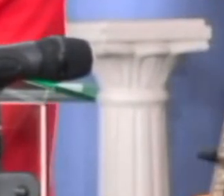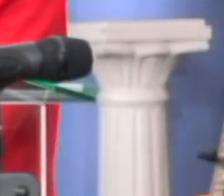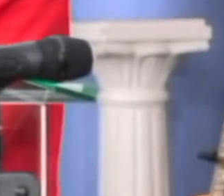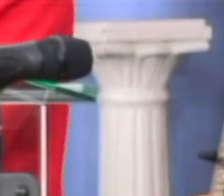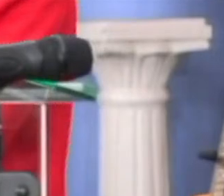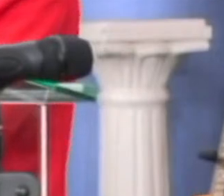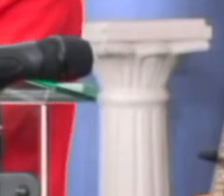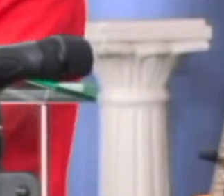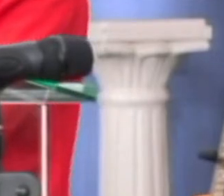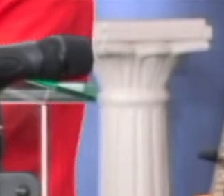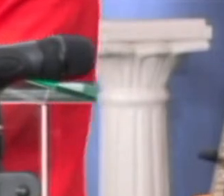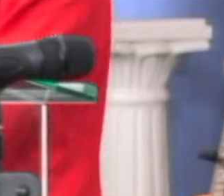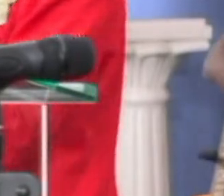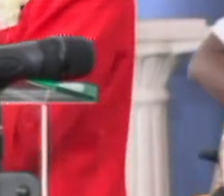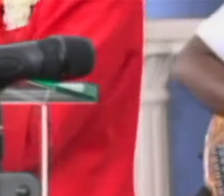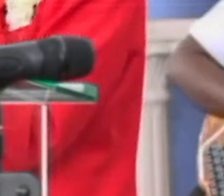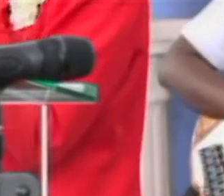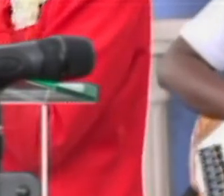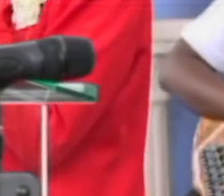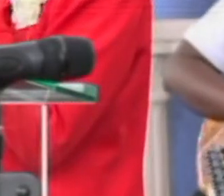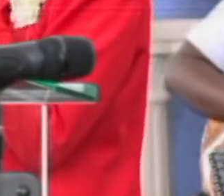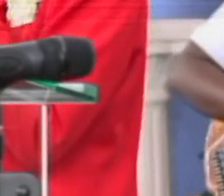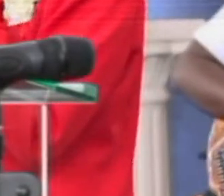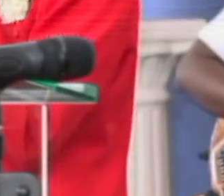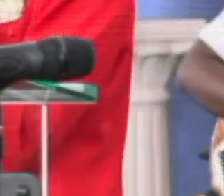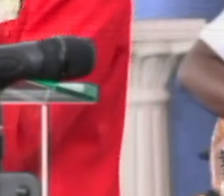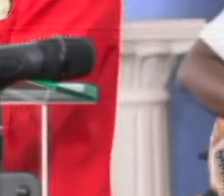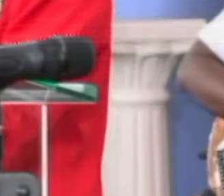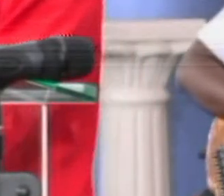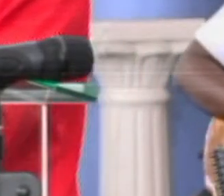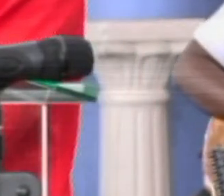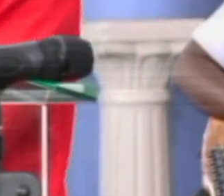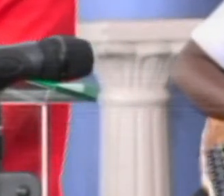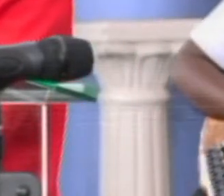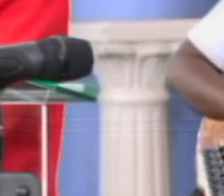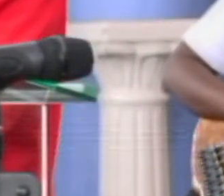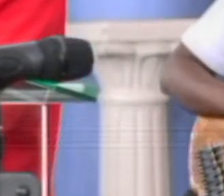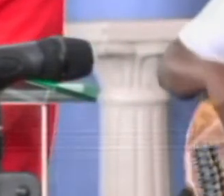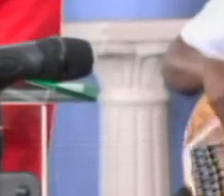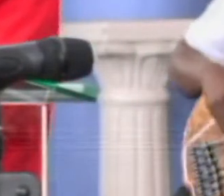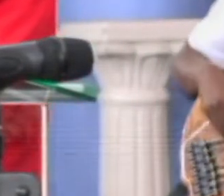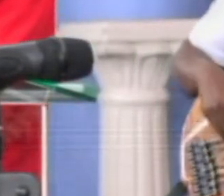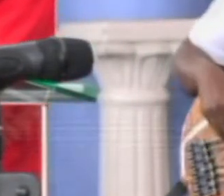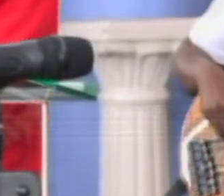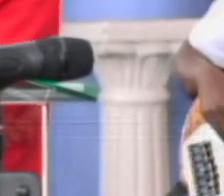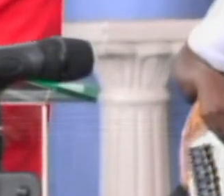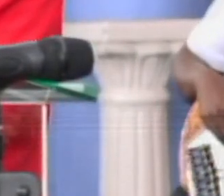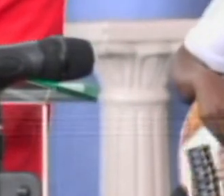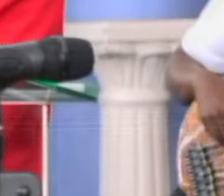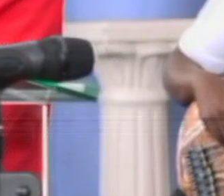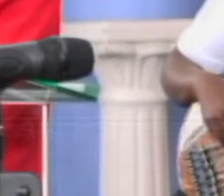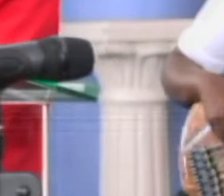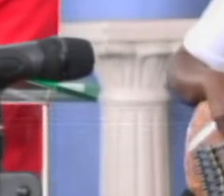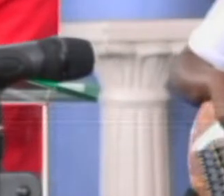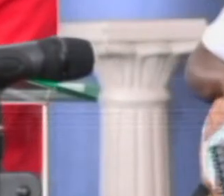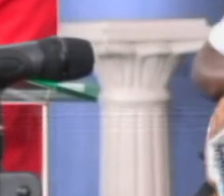Because just as the deer pants for water, so our souls do long for you, Lord.